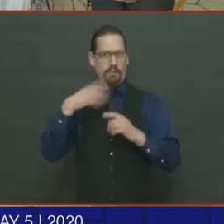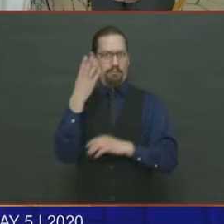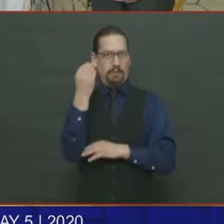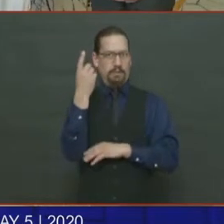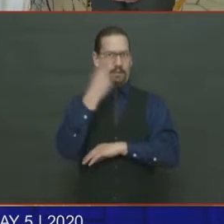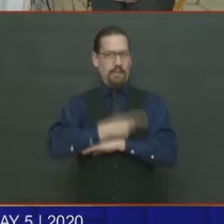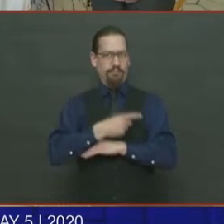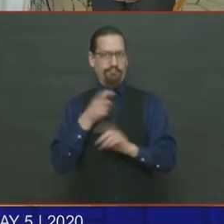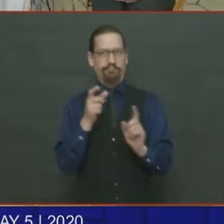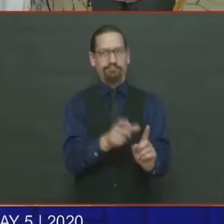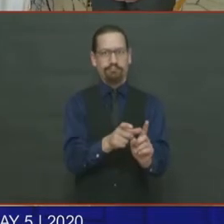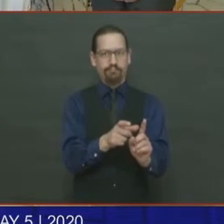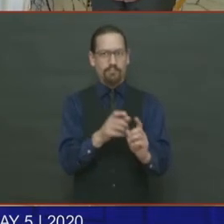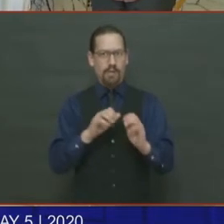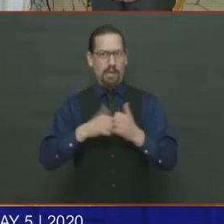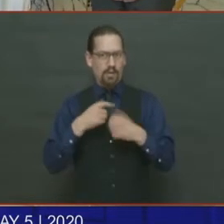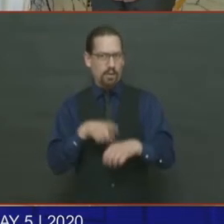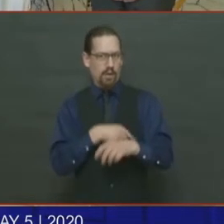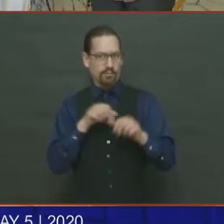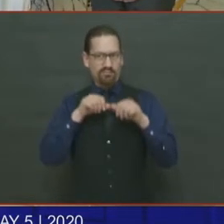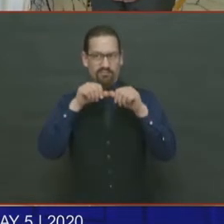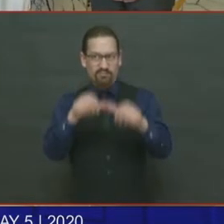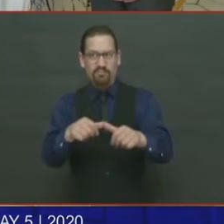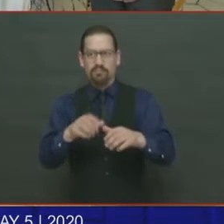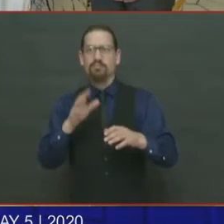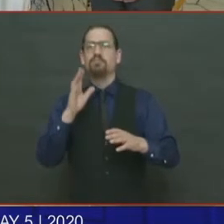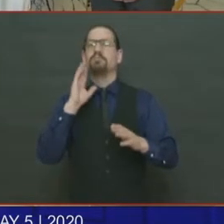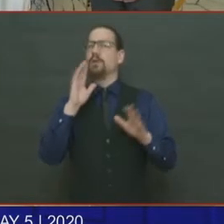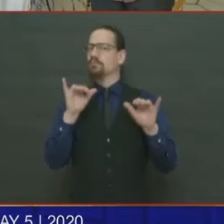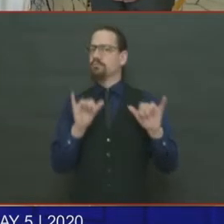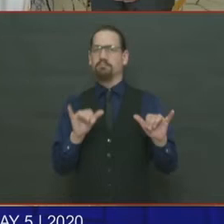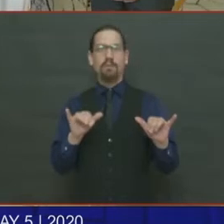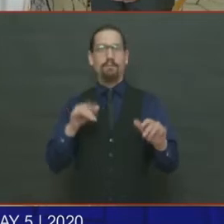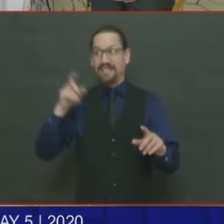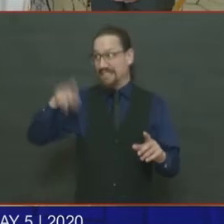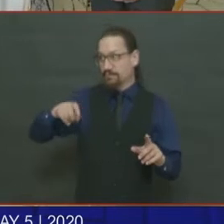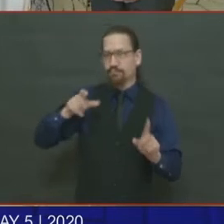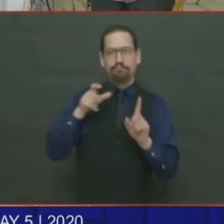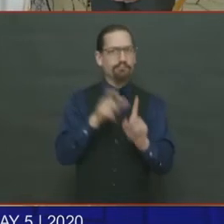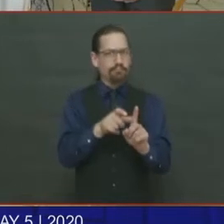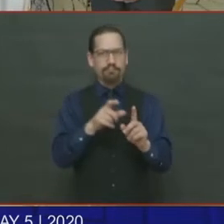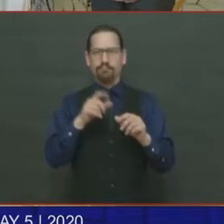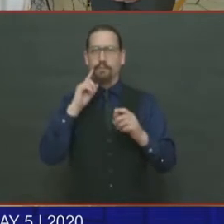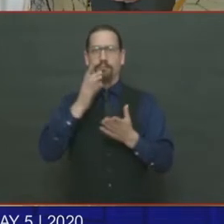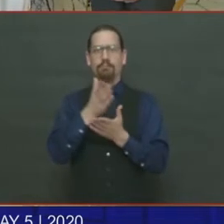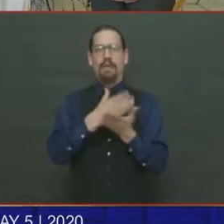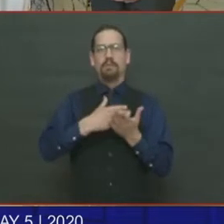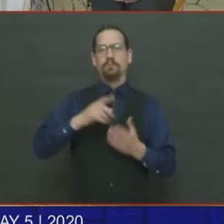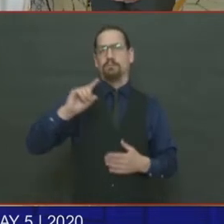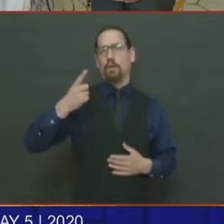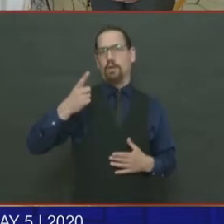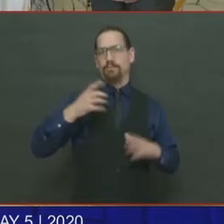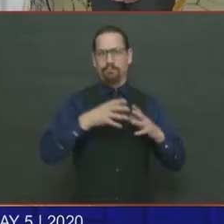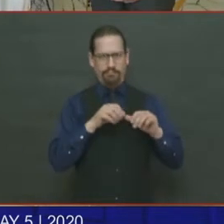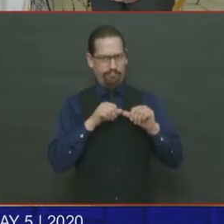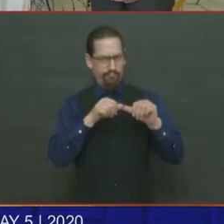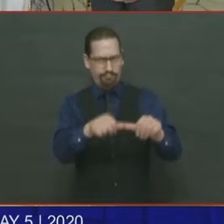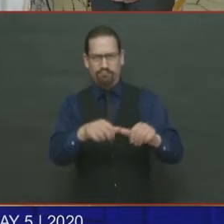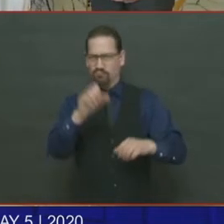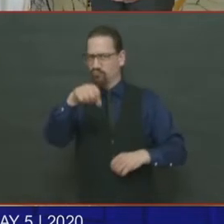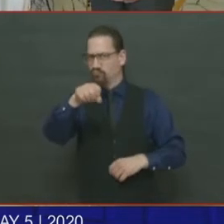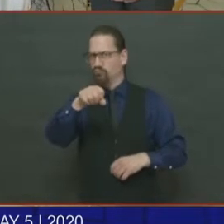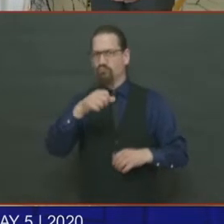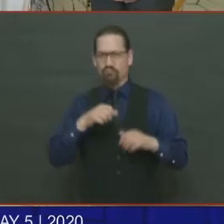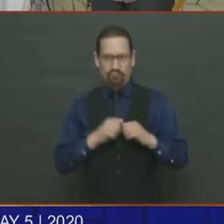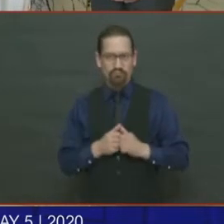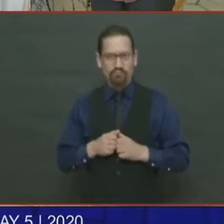effect for phase 1, and it is in effect now. I realize it's an inconvenience. If you have a second home